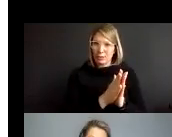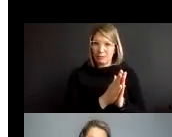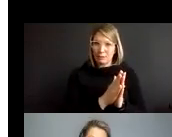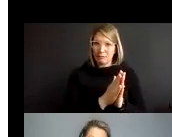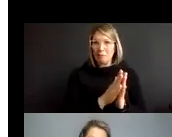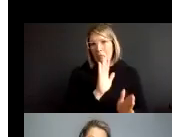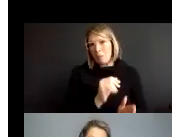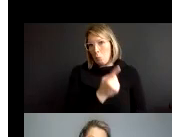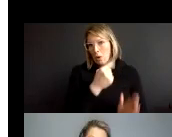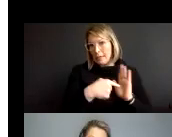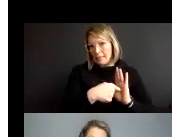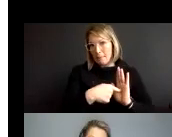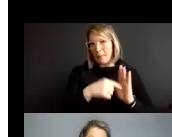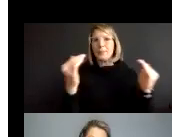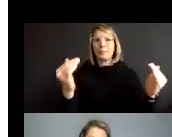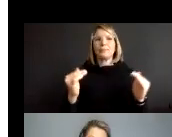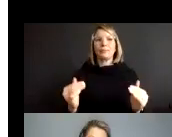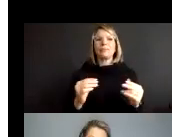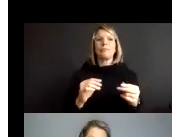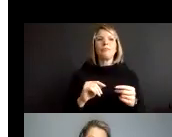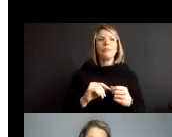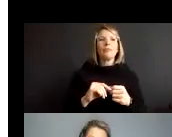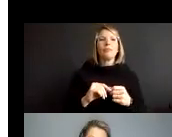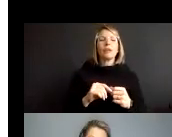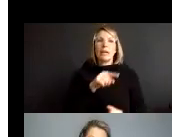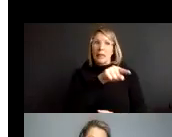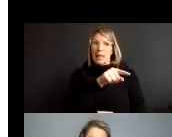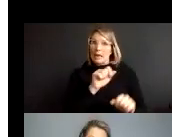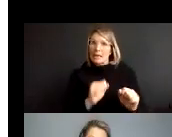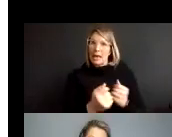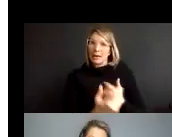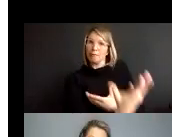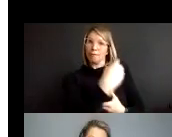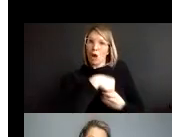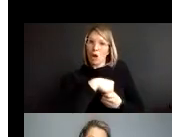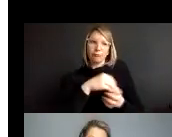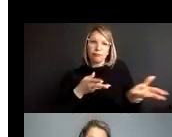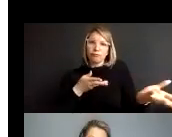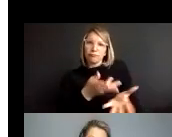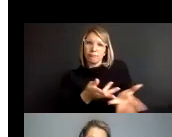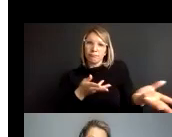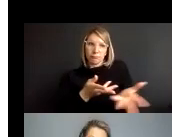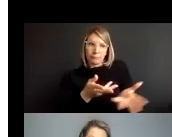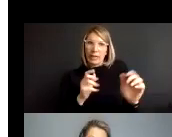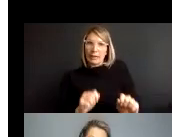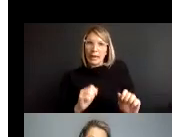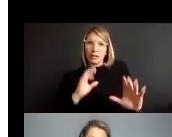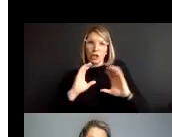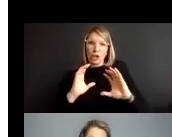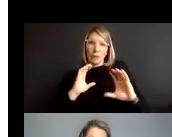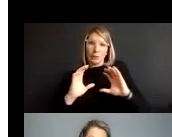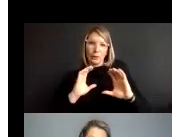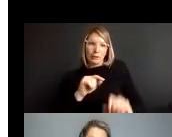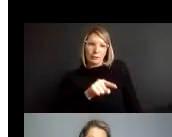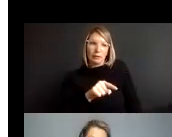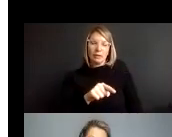Is the adult able to participate in a discussion? Can they have a conversation with what's happening? Can they have a conversation with, the